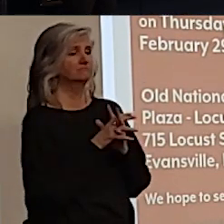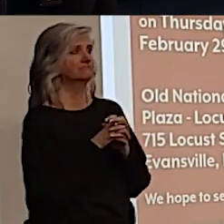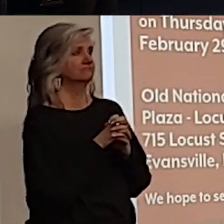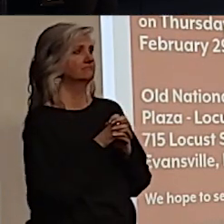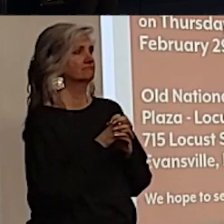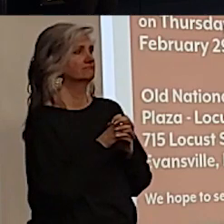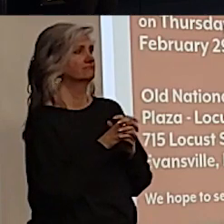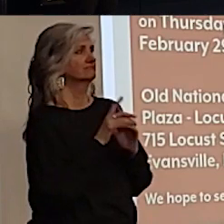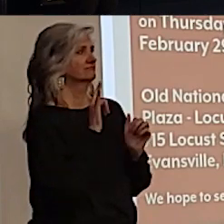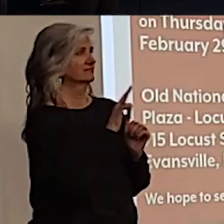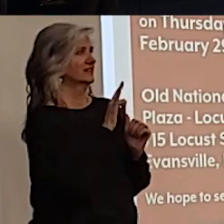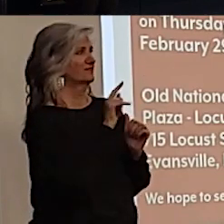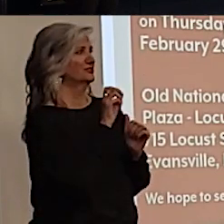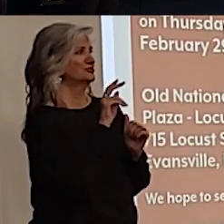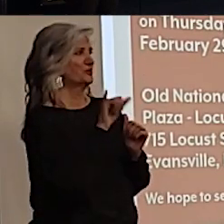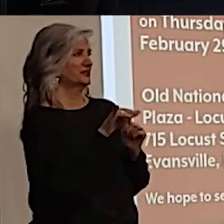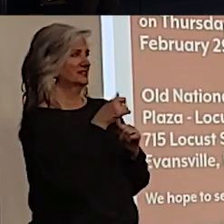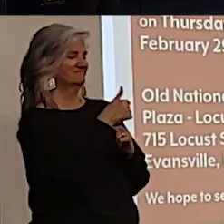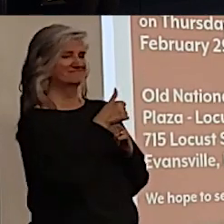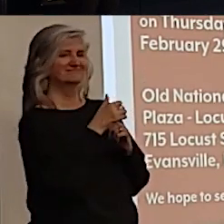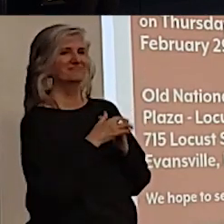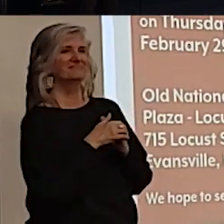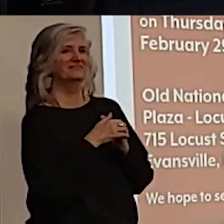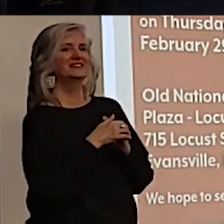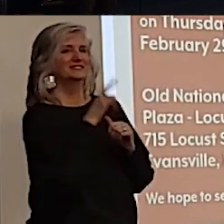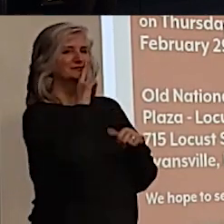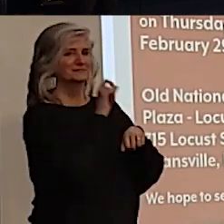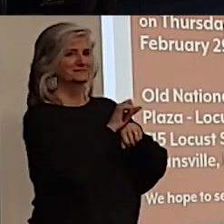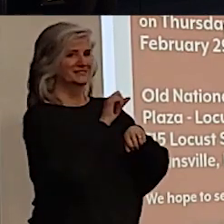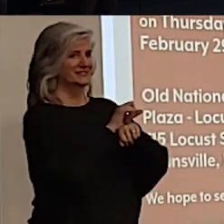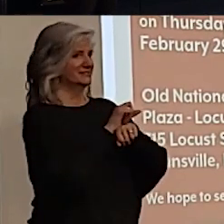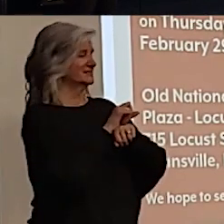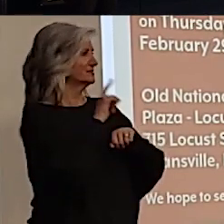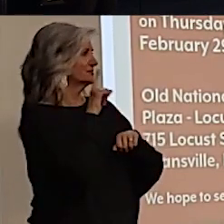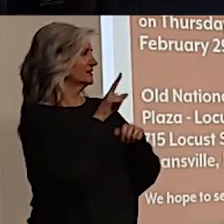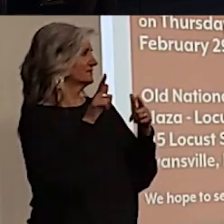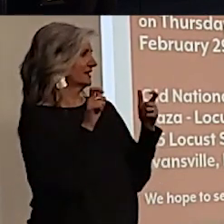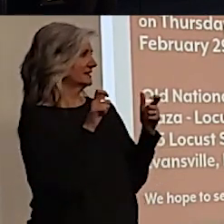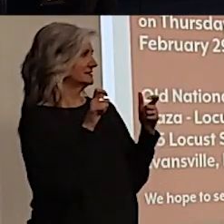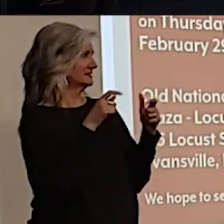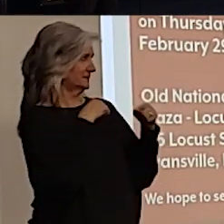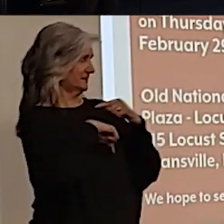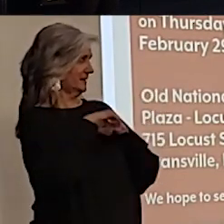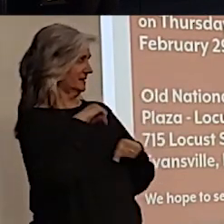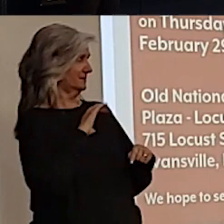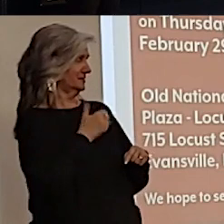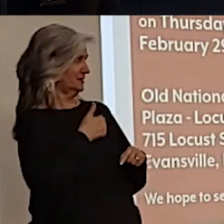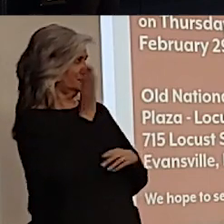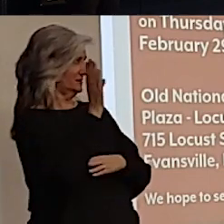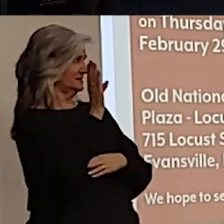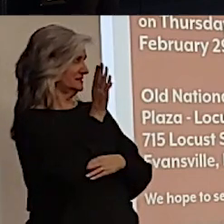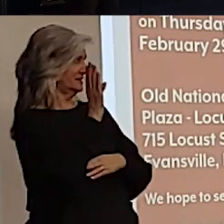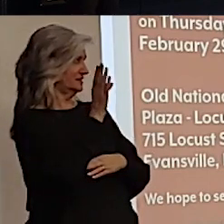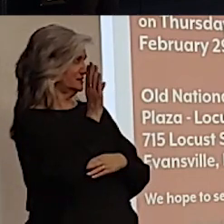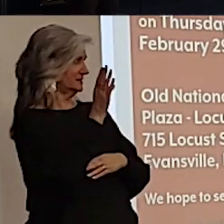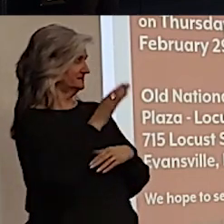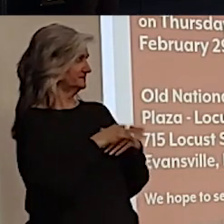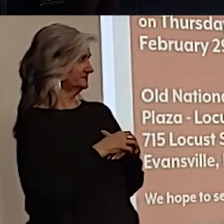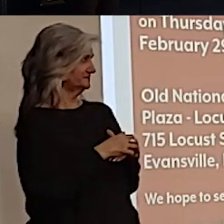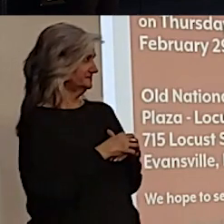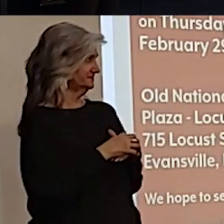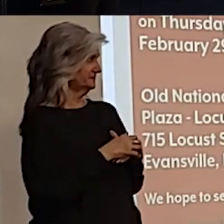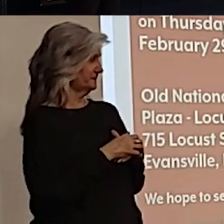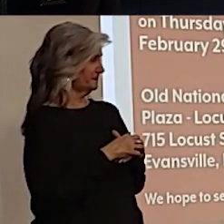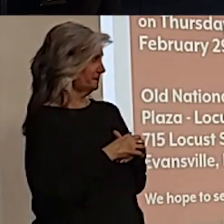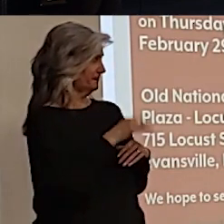Love you, Connie. We do indeed. And I would like to say real quick, to go back to our presentation,